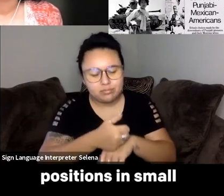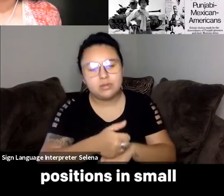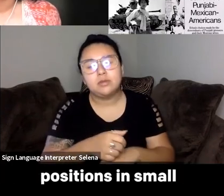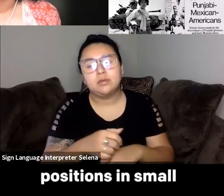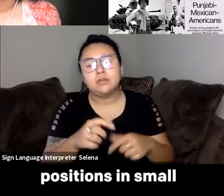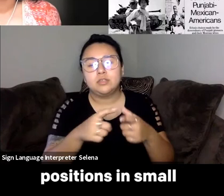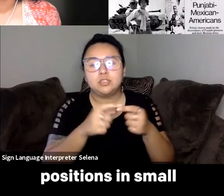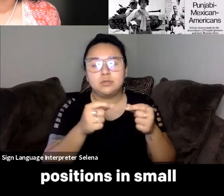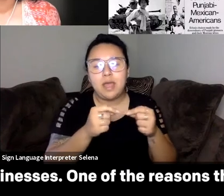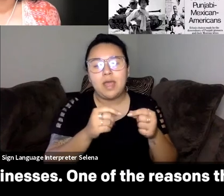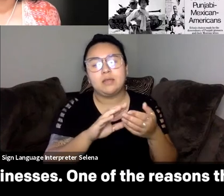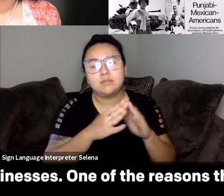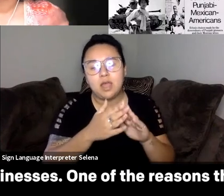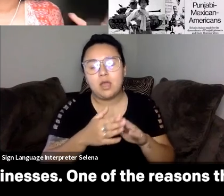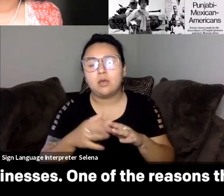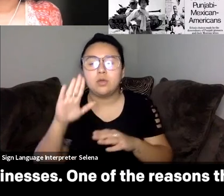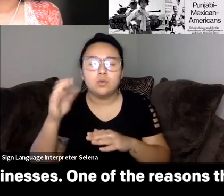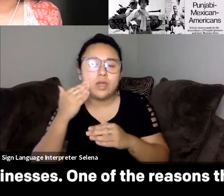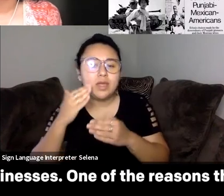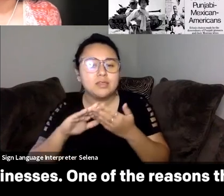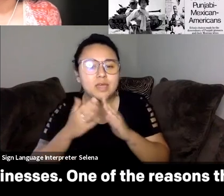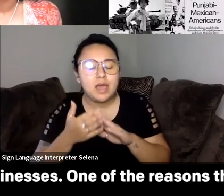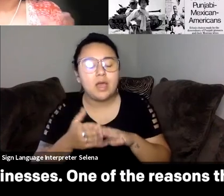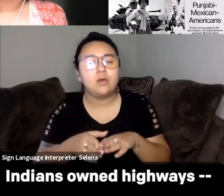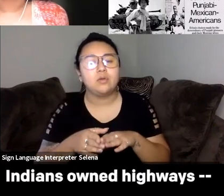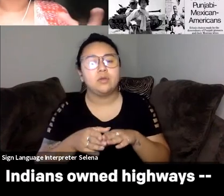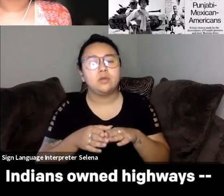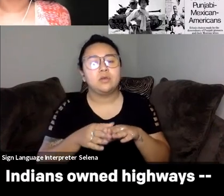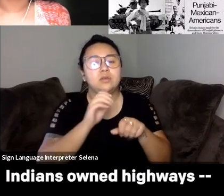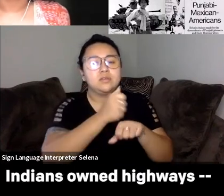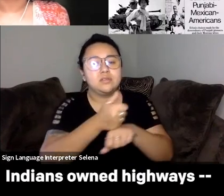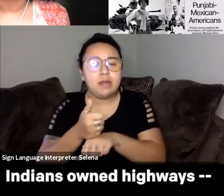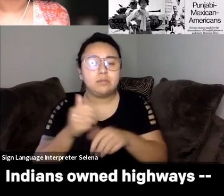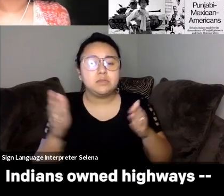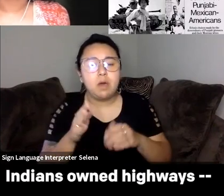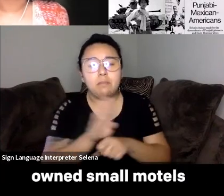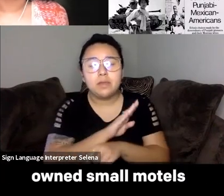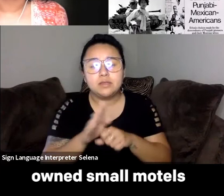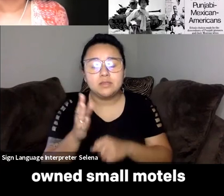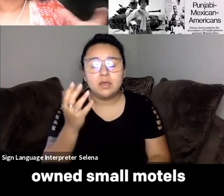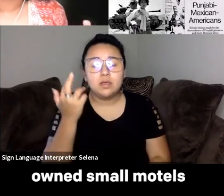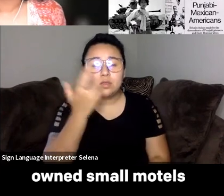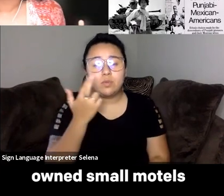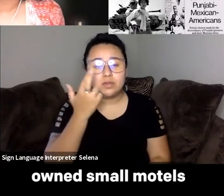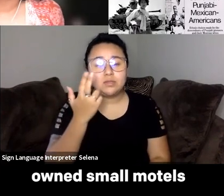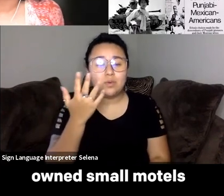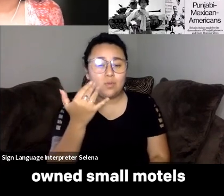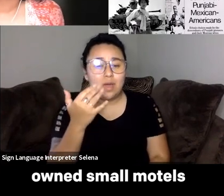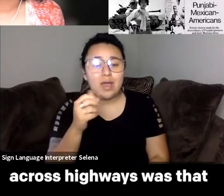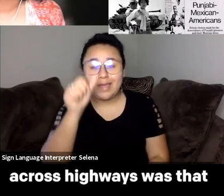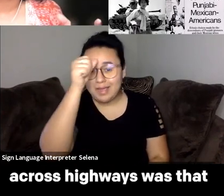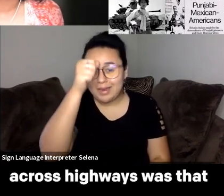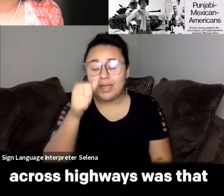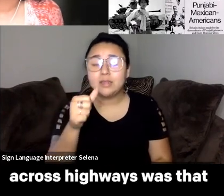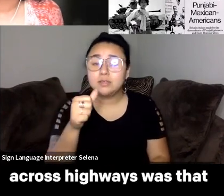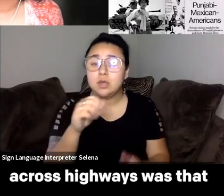positions in small businesses. One of the reasons that Indians owned highways, owned small motels